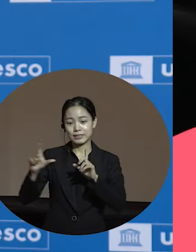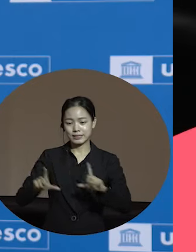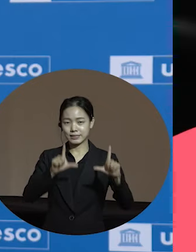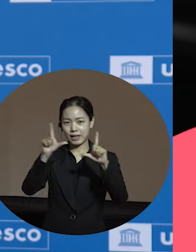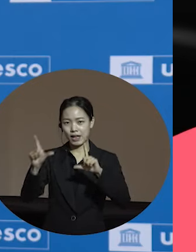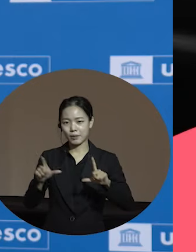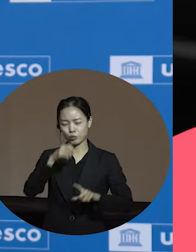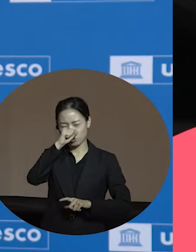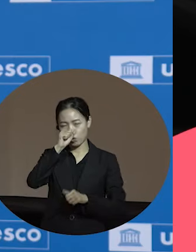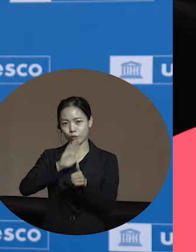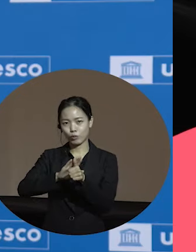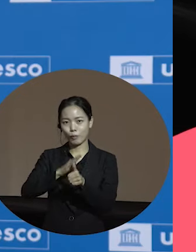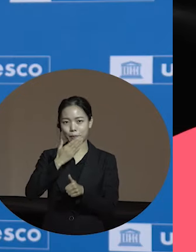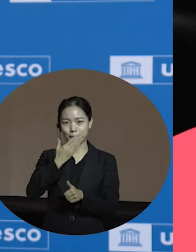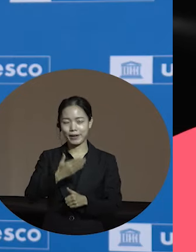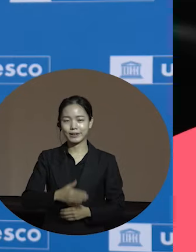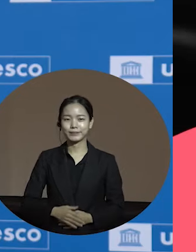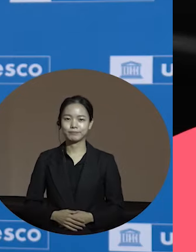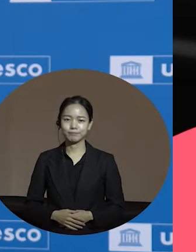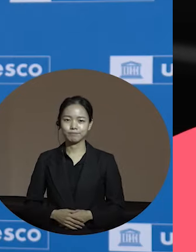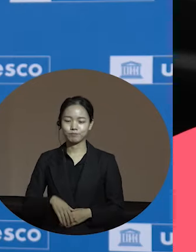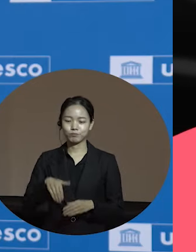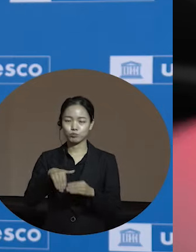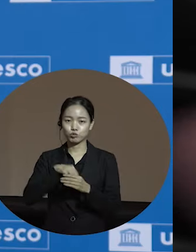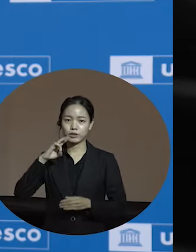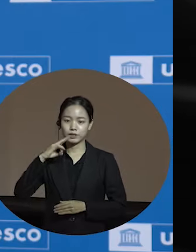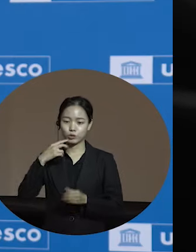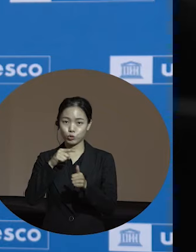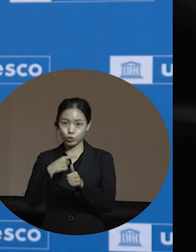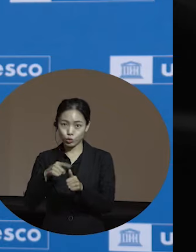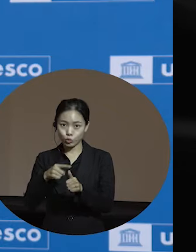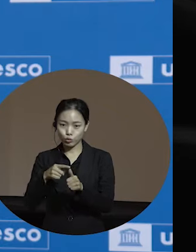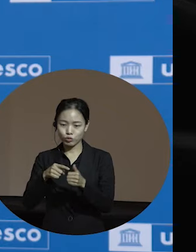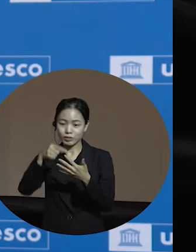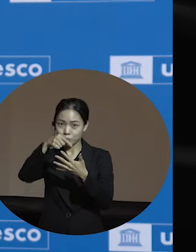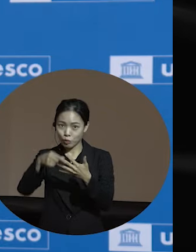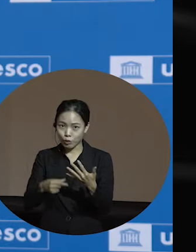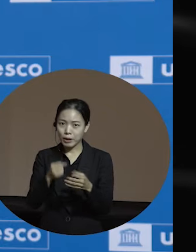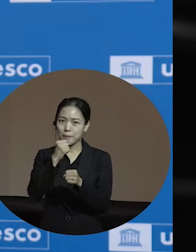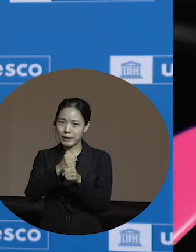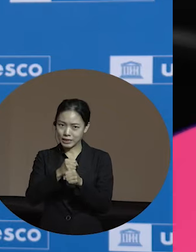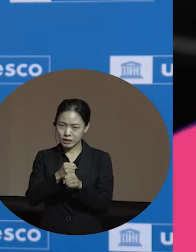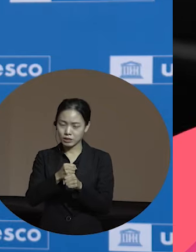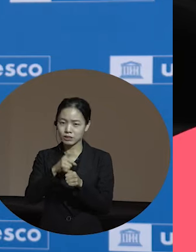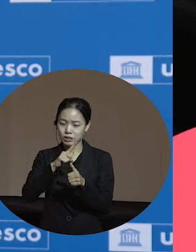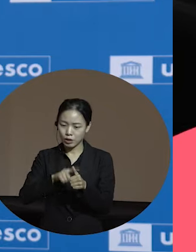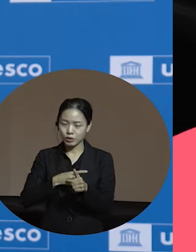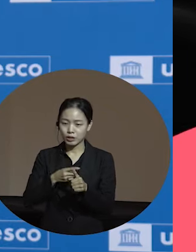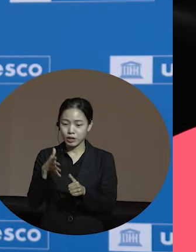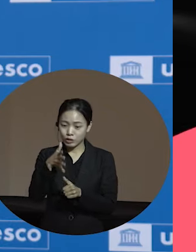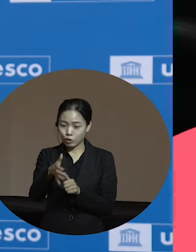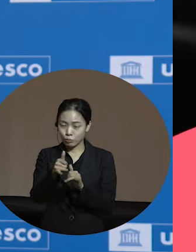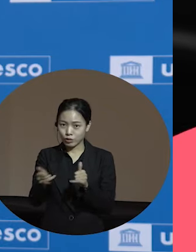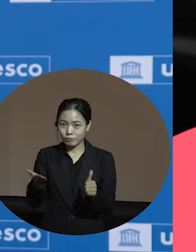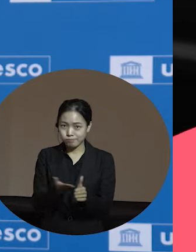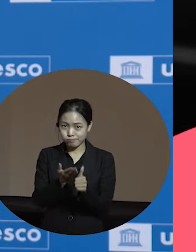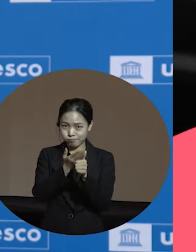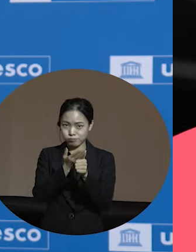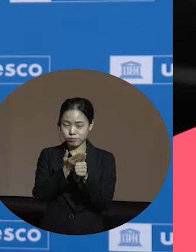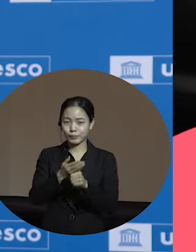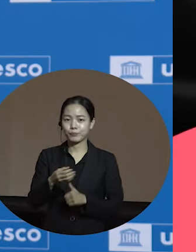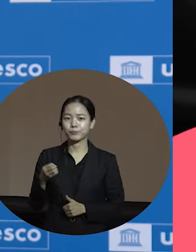culture and arts education into our curricula, we are opening doors to new professionals' pathways, enriching the